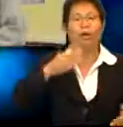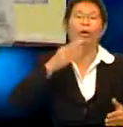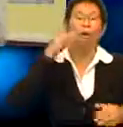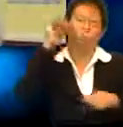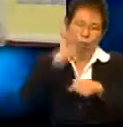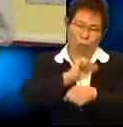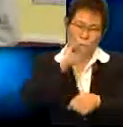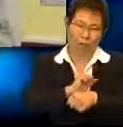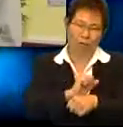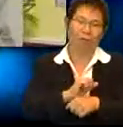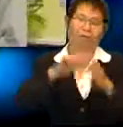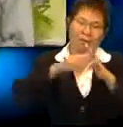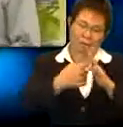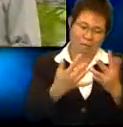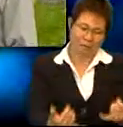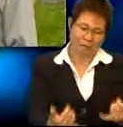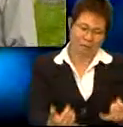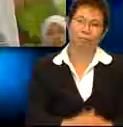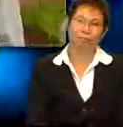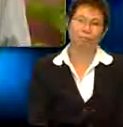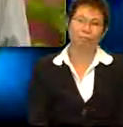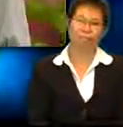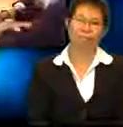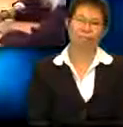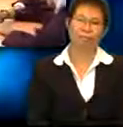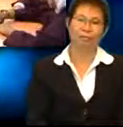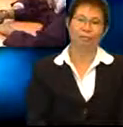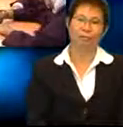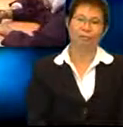home as your homework. You may start now. Yeah.